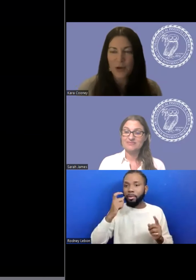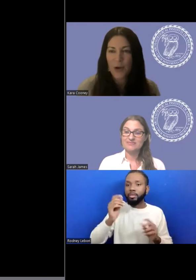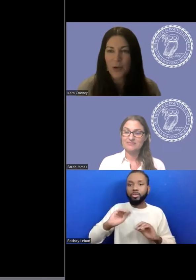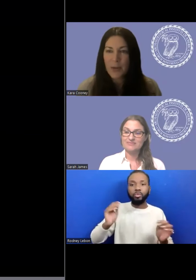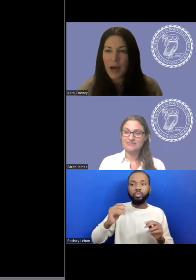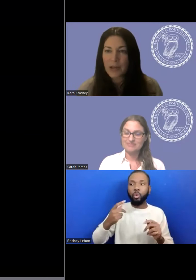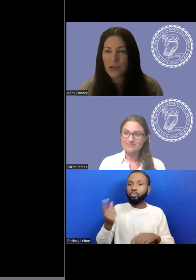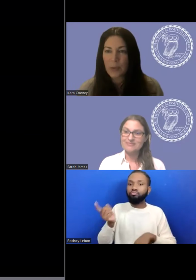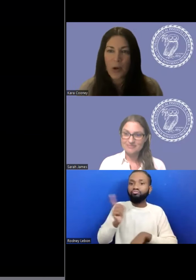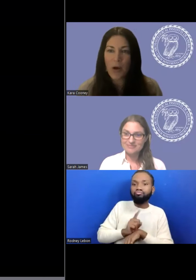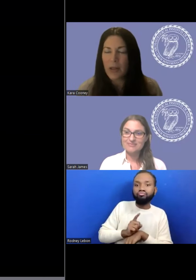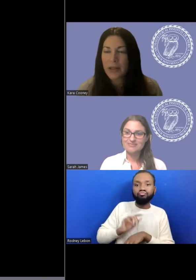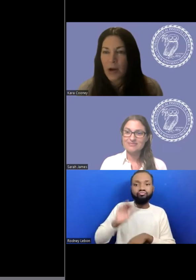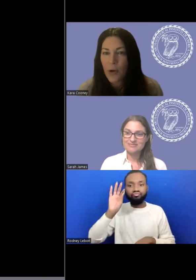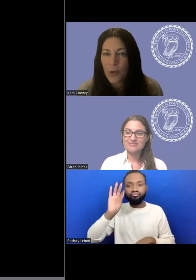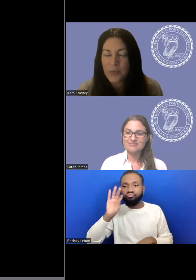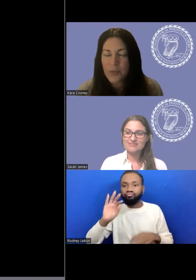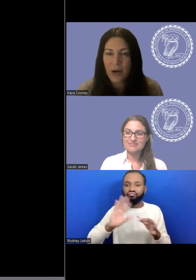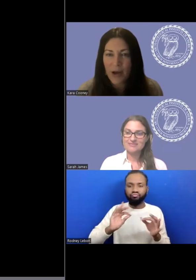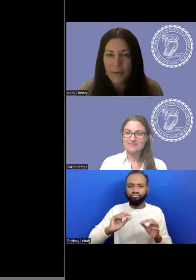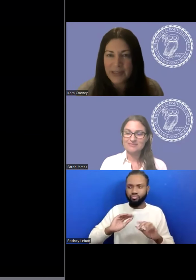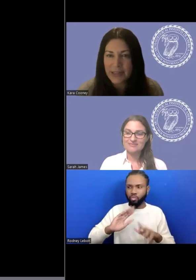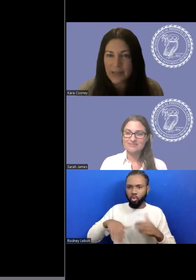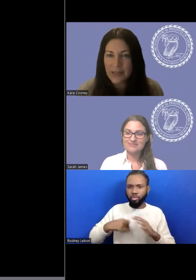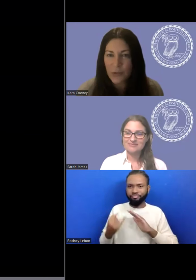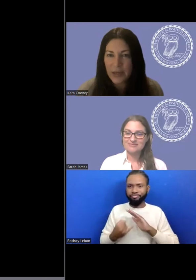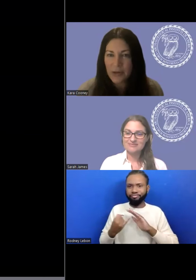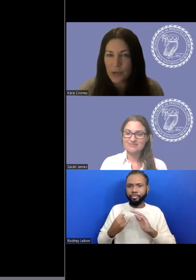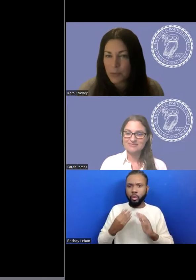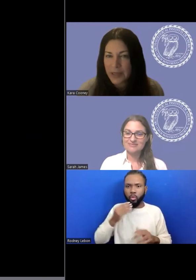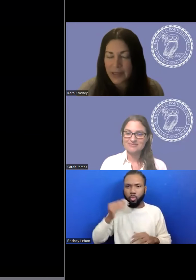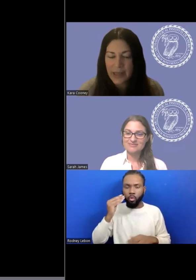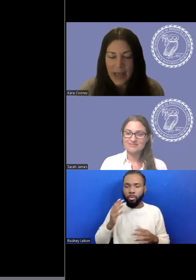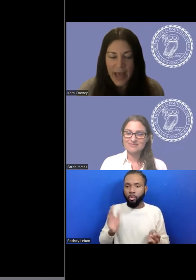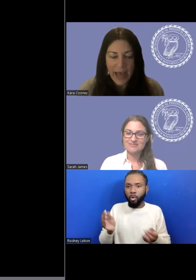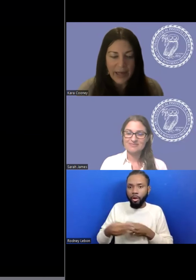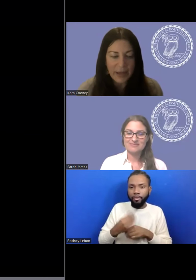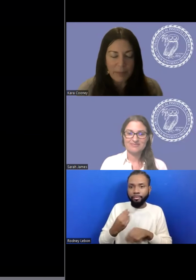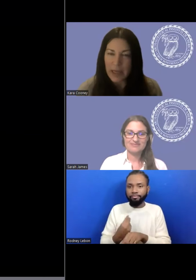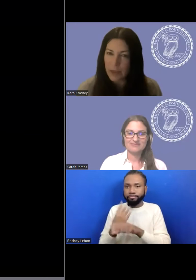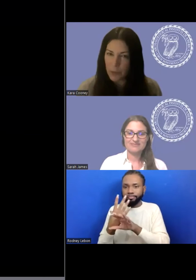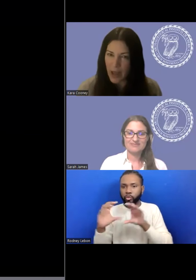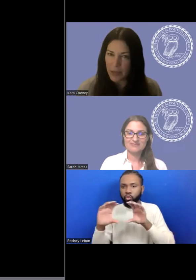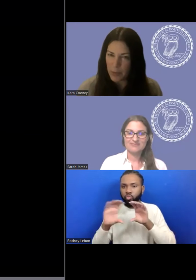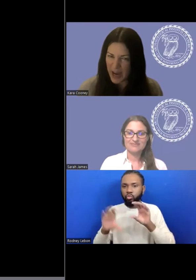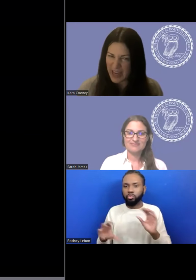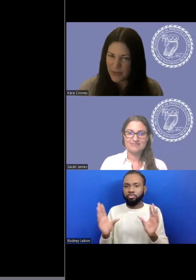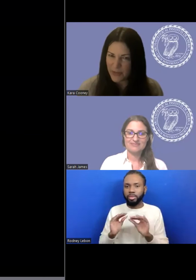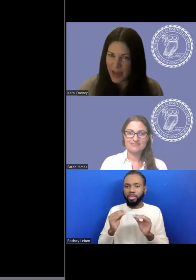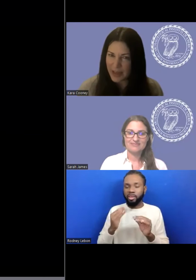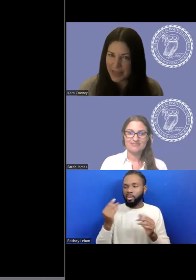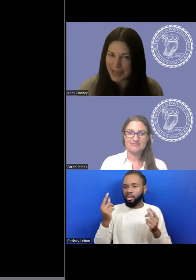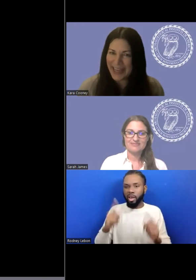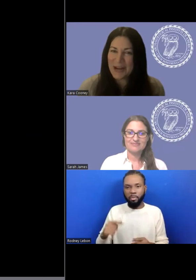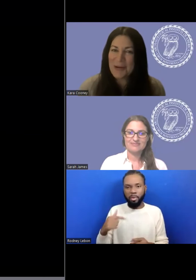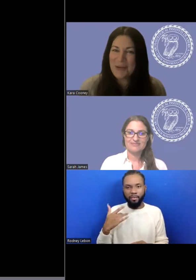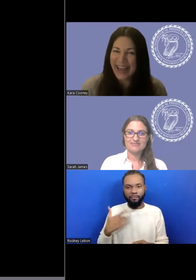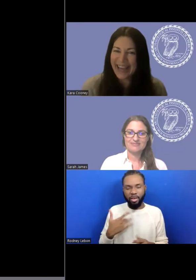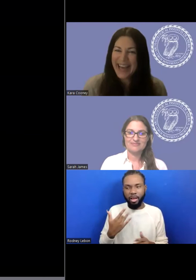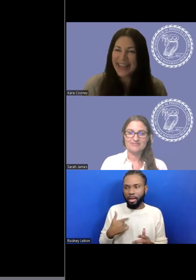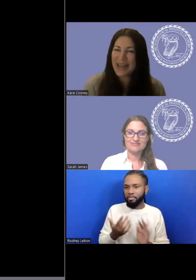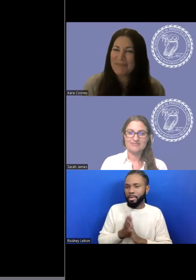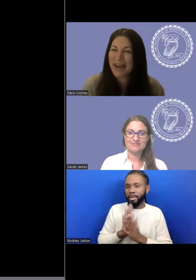and, posturing. We were all in our homes, in our offices, doing our Zoom meetings. And it made me rather brave, I think, in